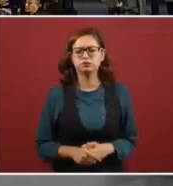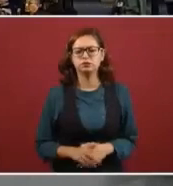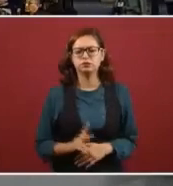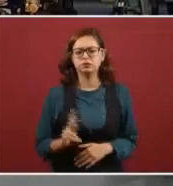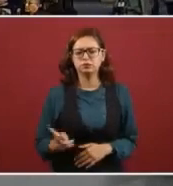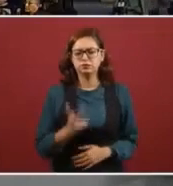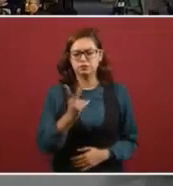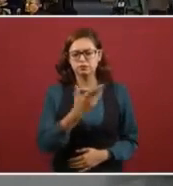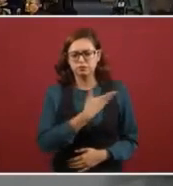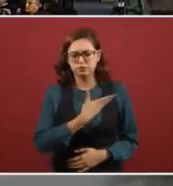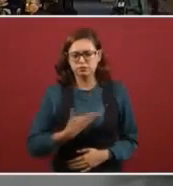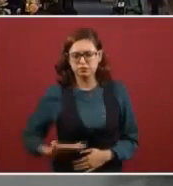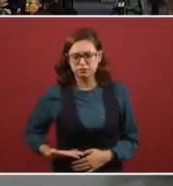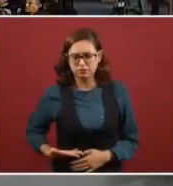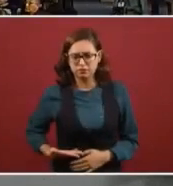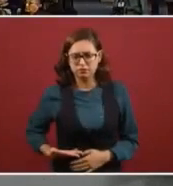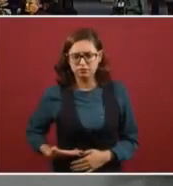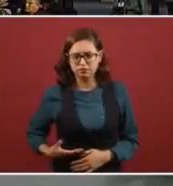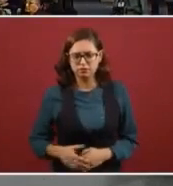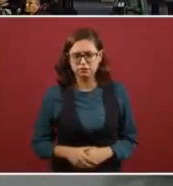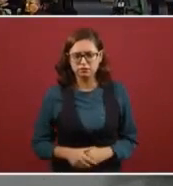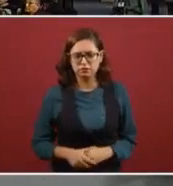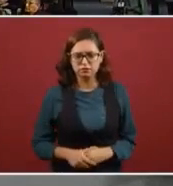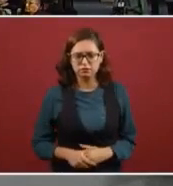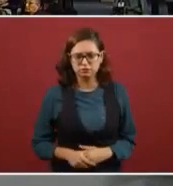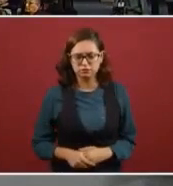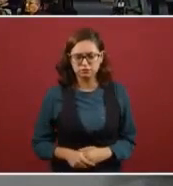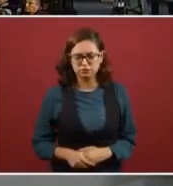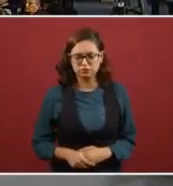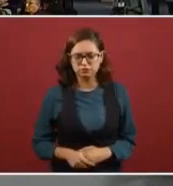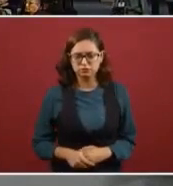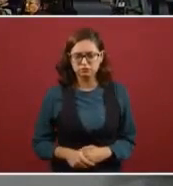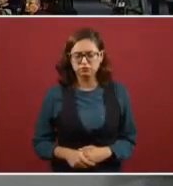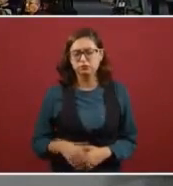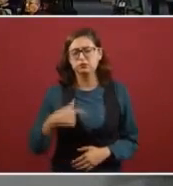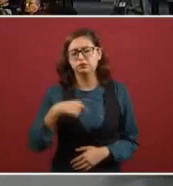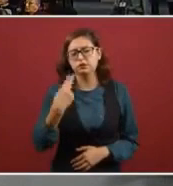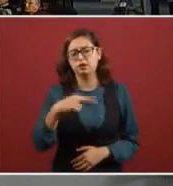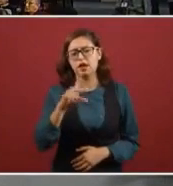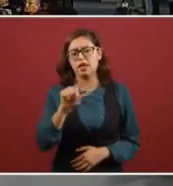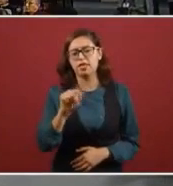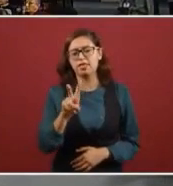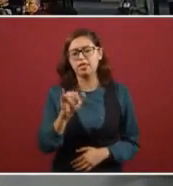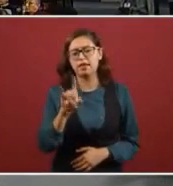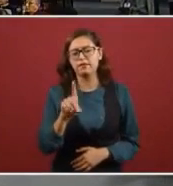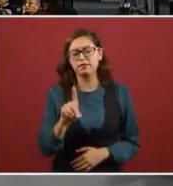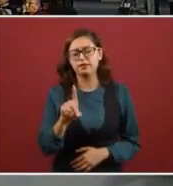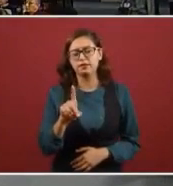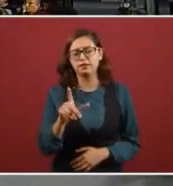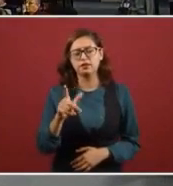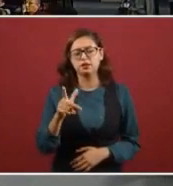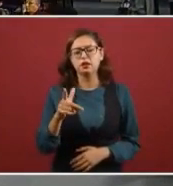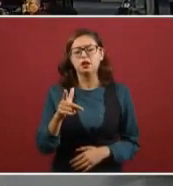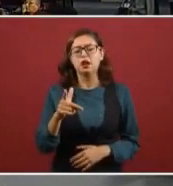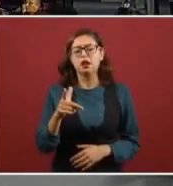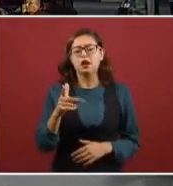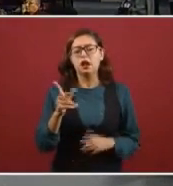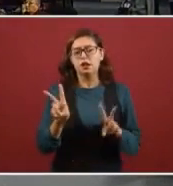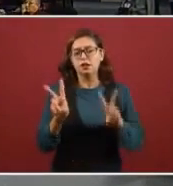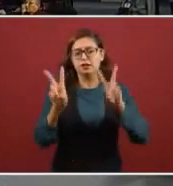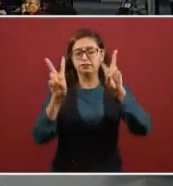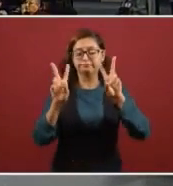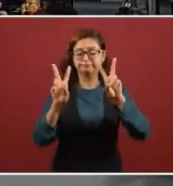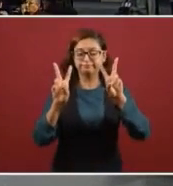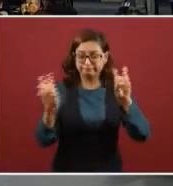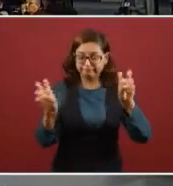Okay, this is for the president. Señor presidente, David Noriega, Vice News, aquí desde Los Ángeles. Una pregunta sobre el tema migratorio.